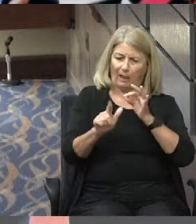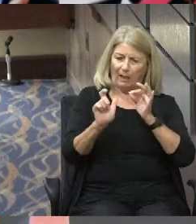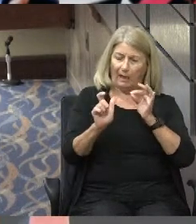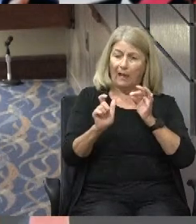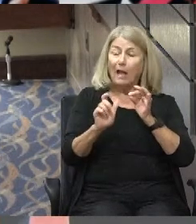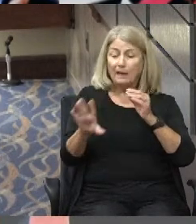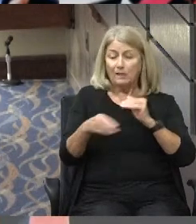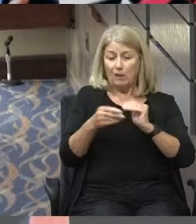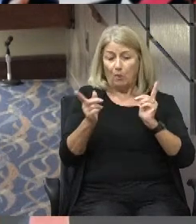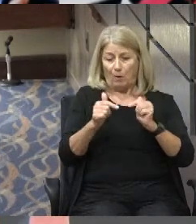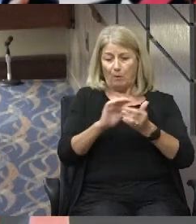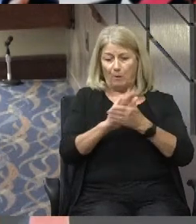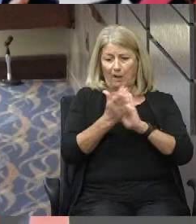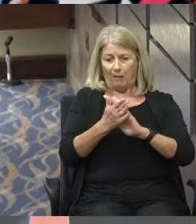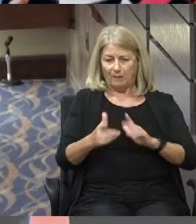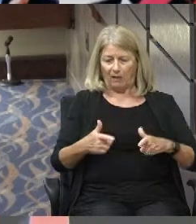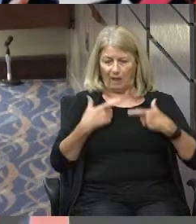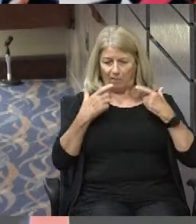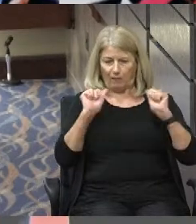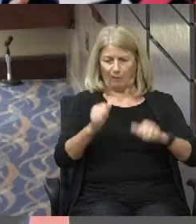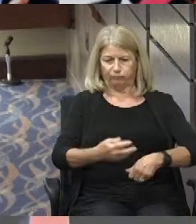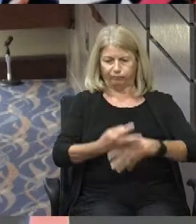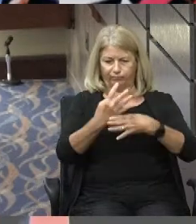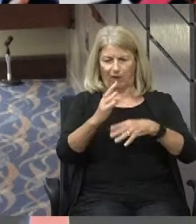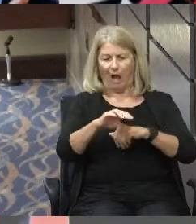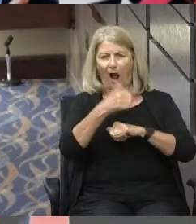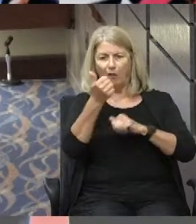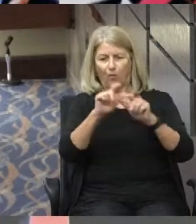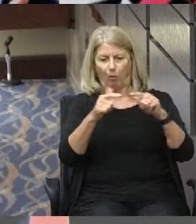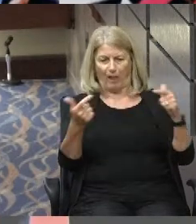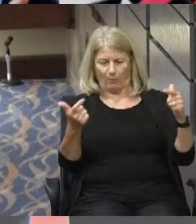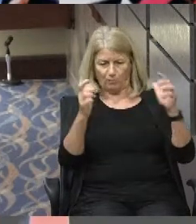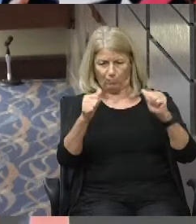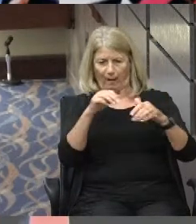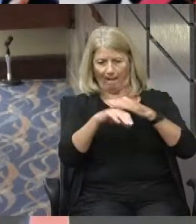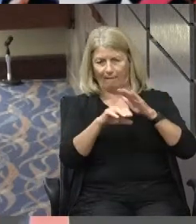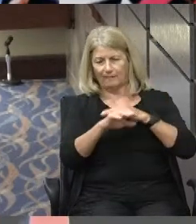goes live, there'll be multiple other languages that you will be able to access.